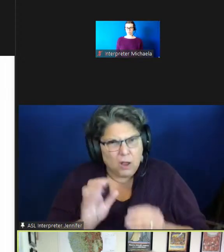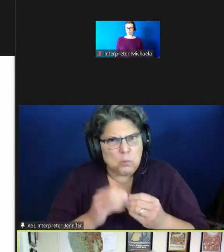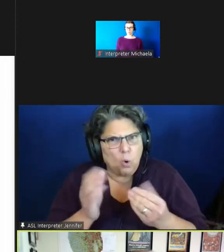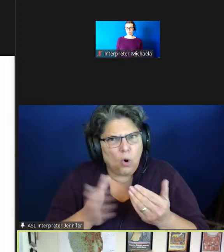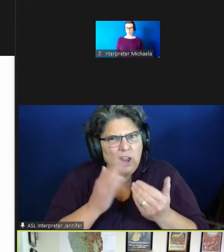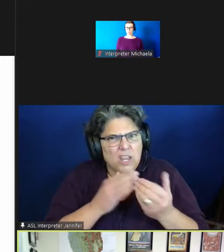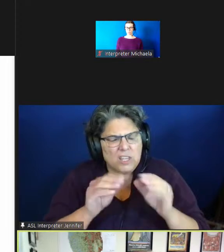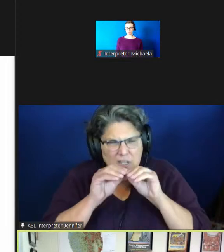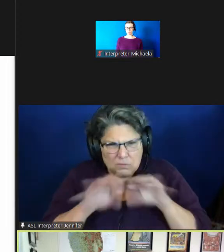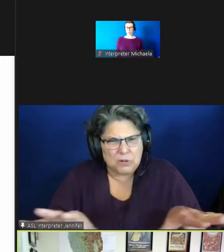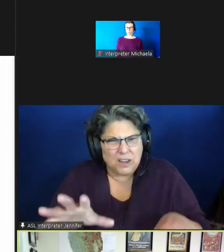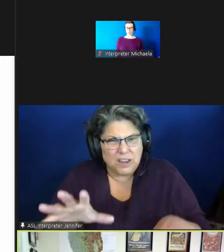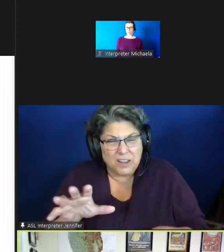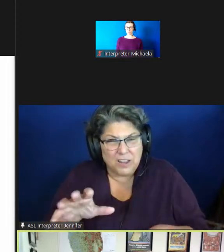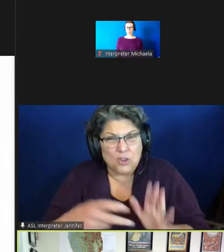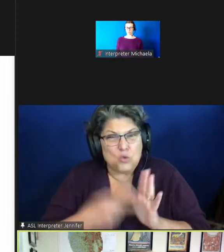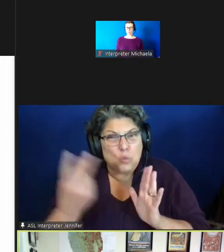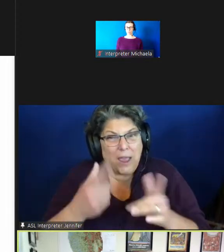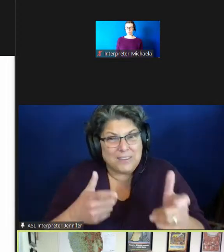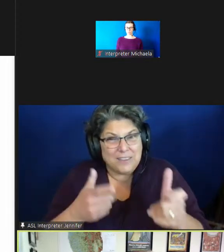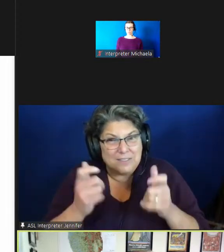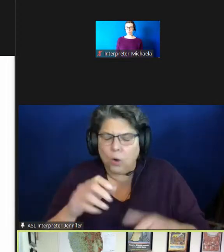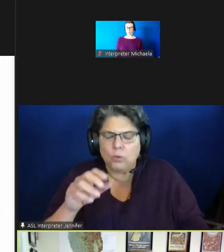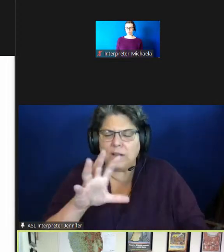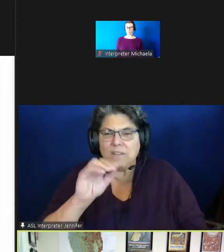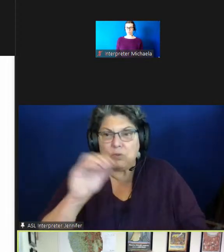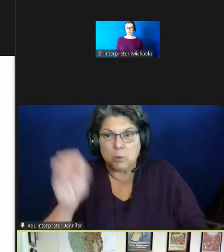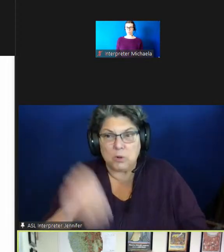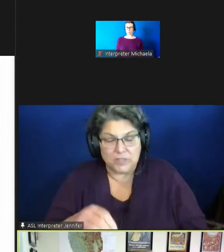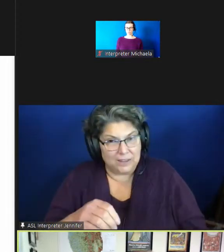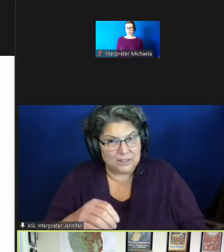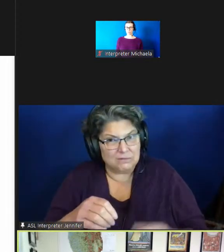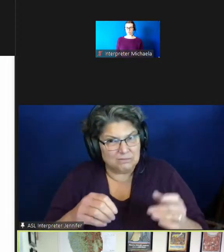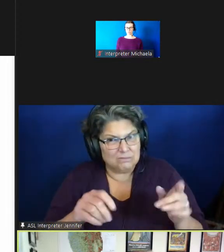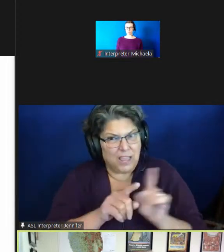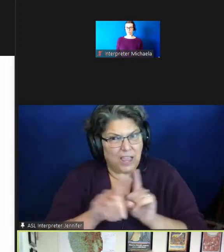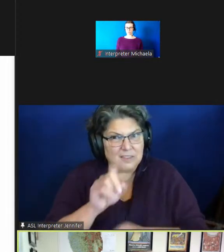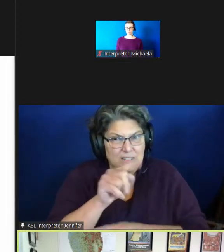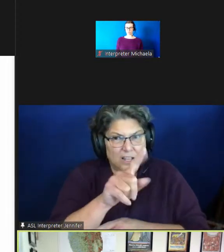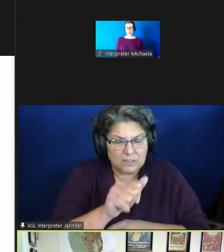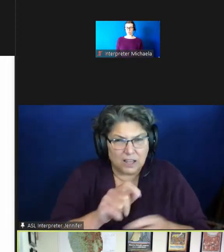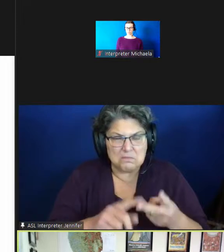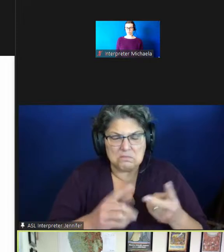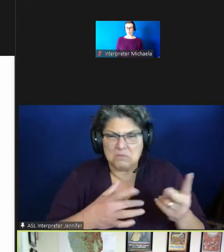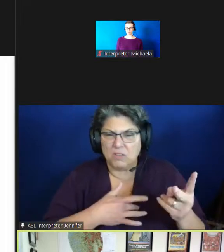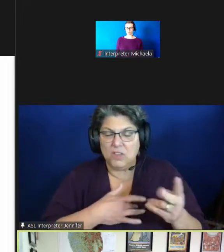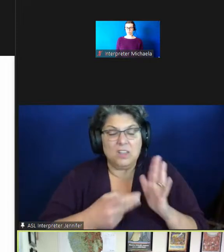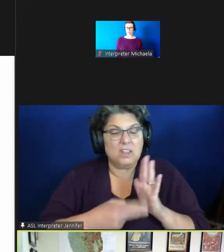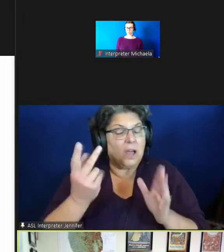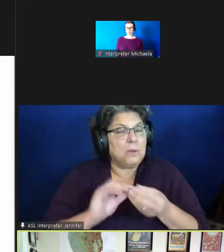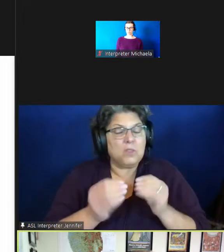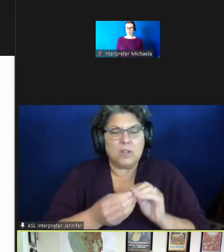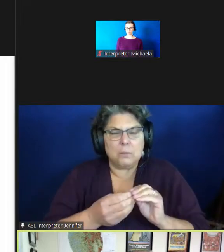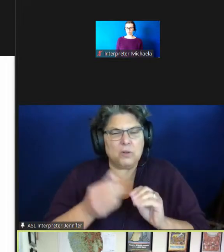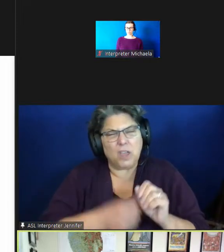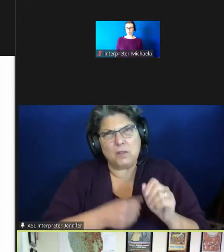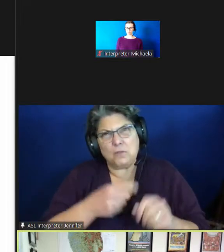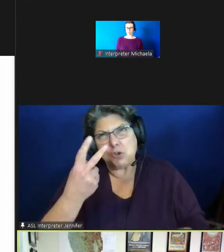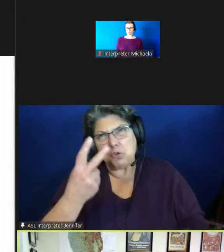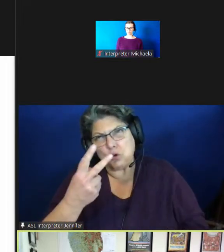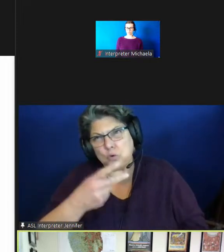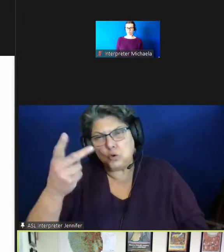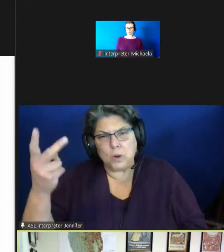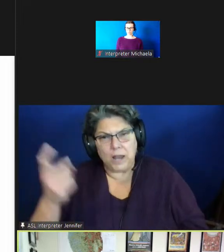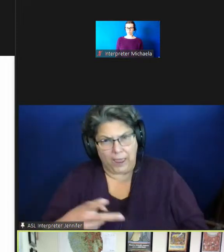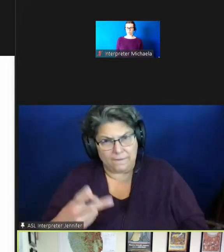50% faster than Delta. The doubling time is estimated to be 2 to 2.5 days. And as I